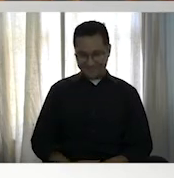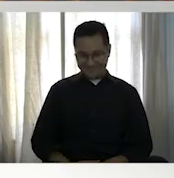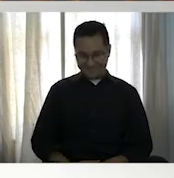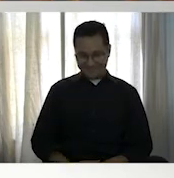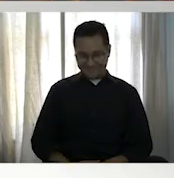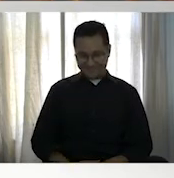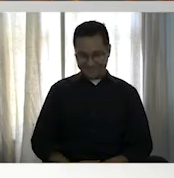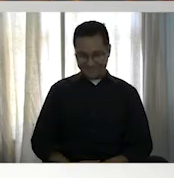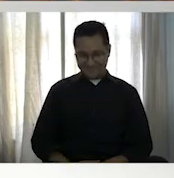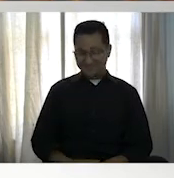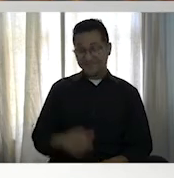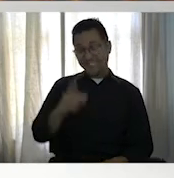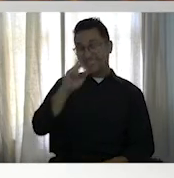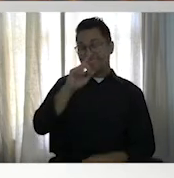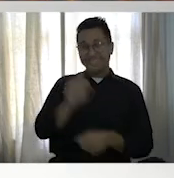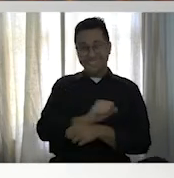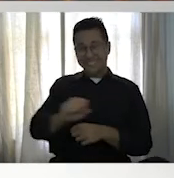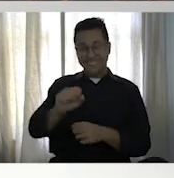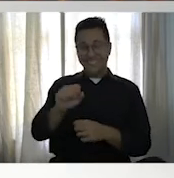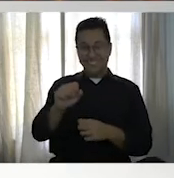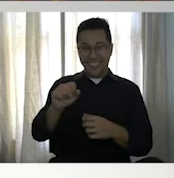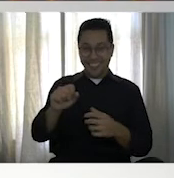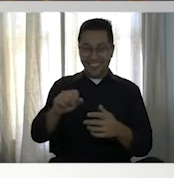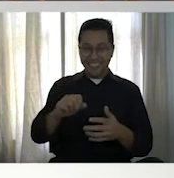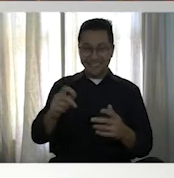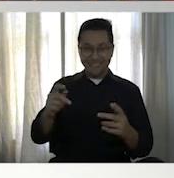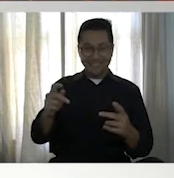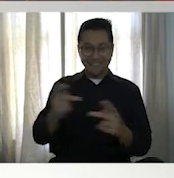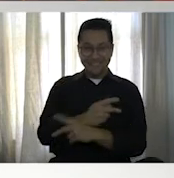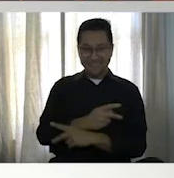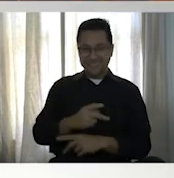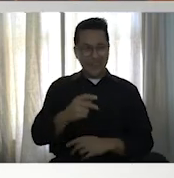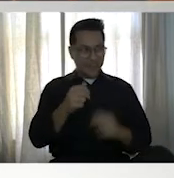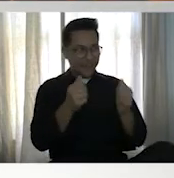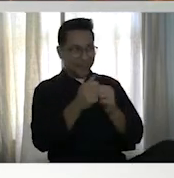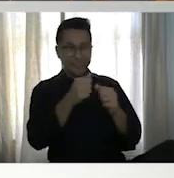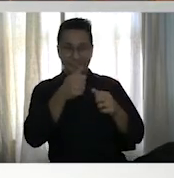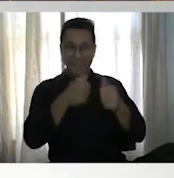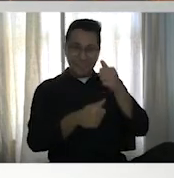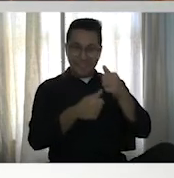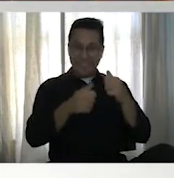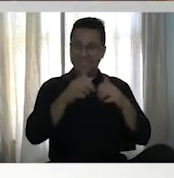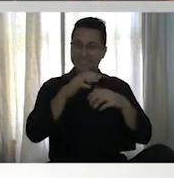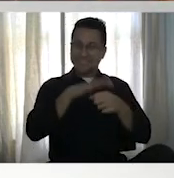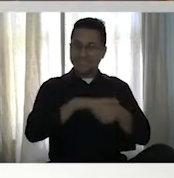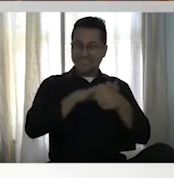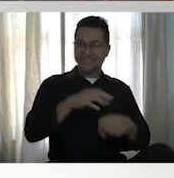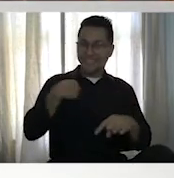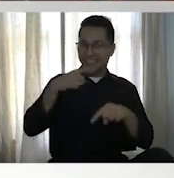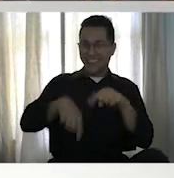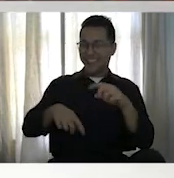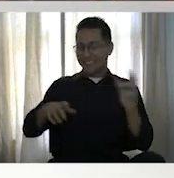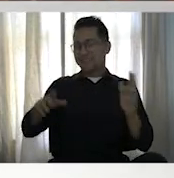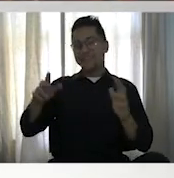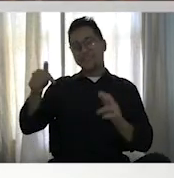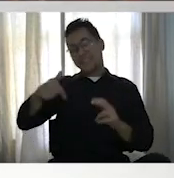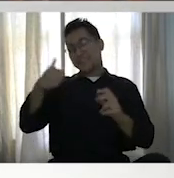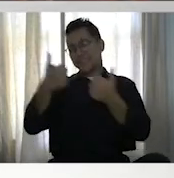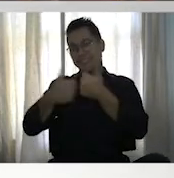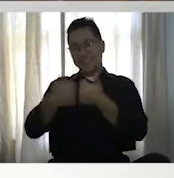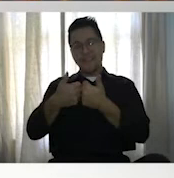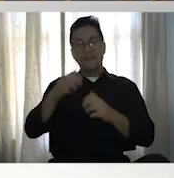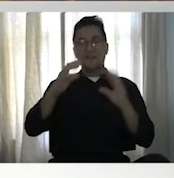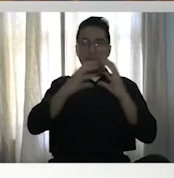Okay, we really can't do this. That's the truth. Okay. Under stress, I can't. Okay, so ball basket, a simple,